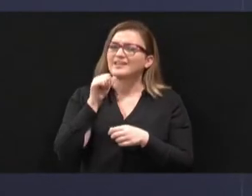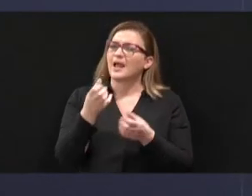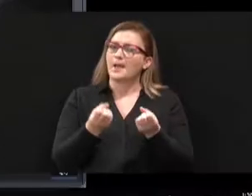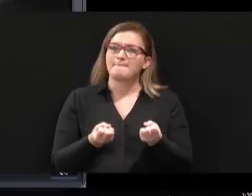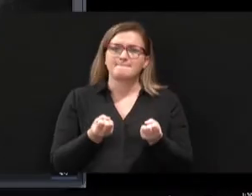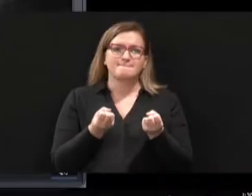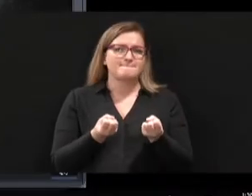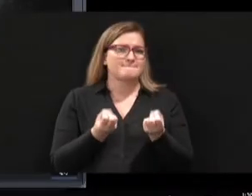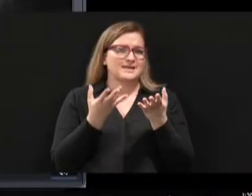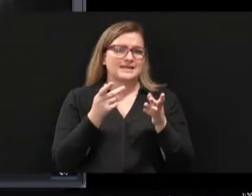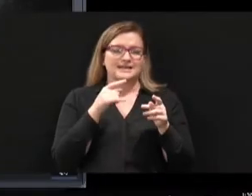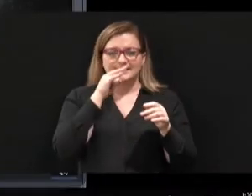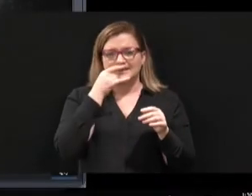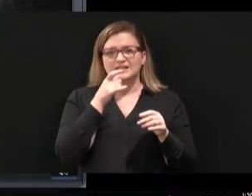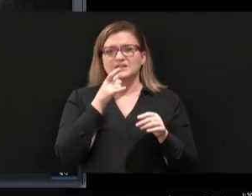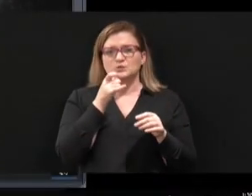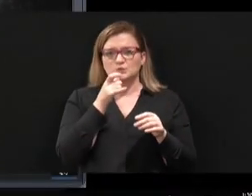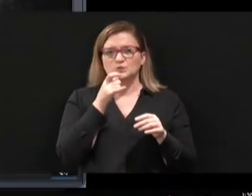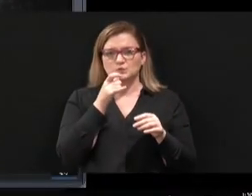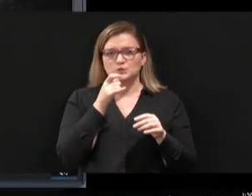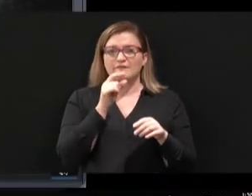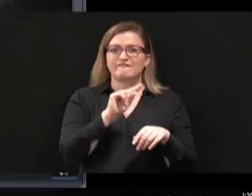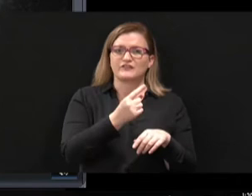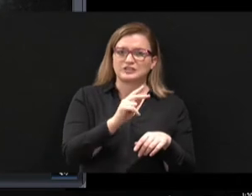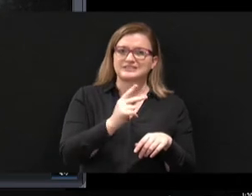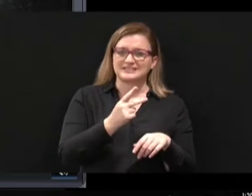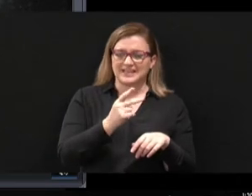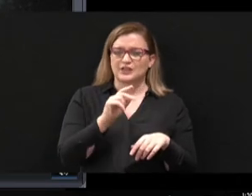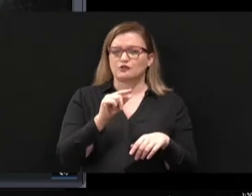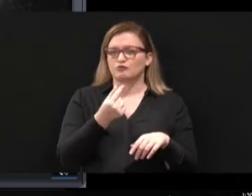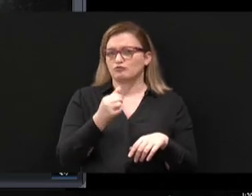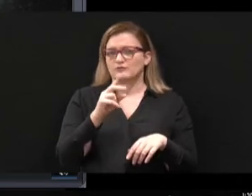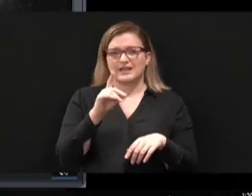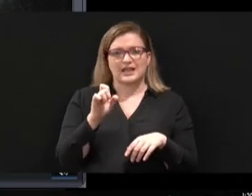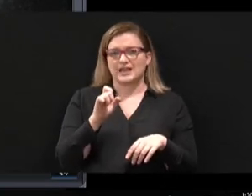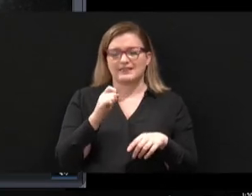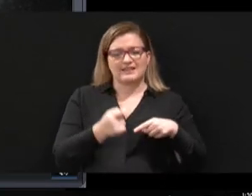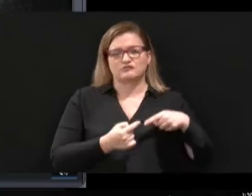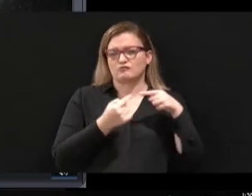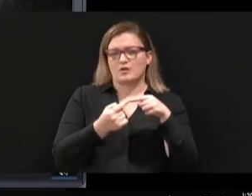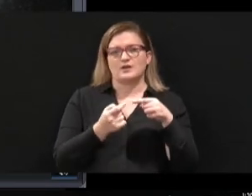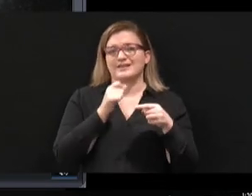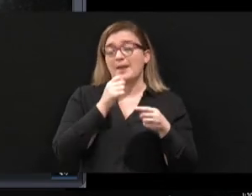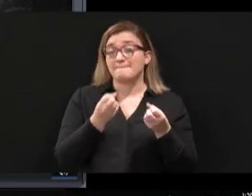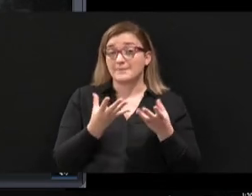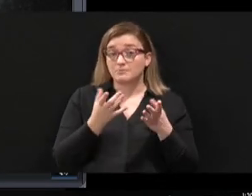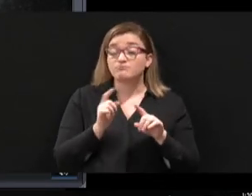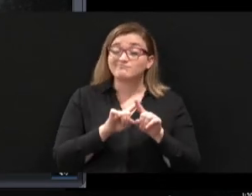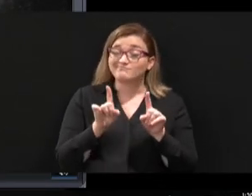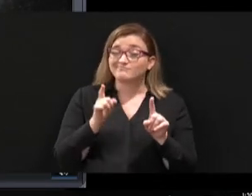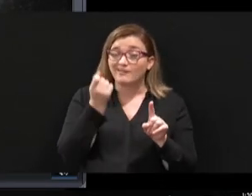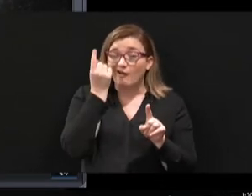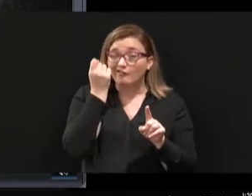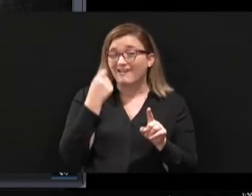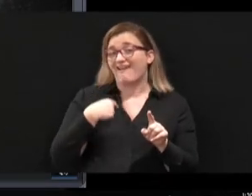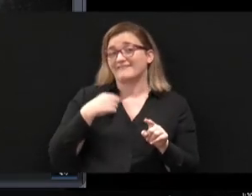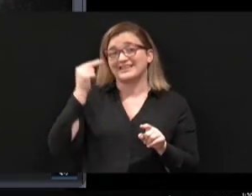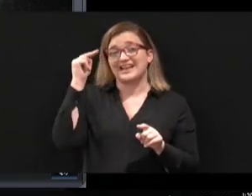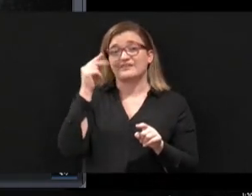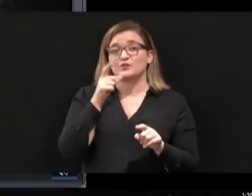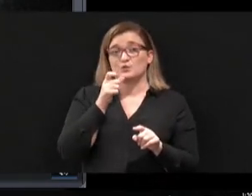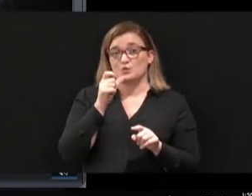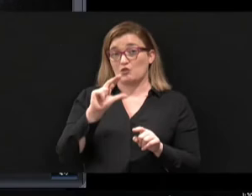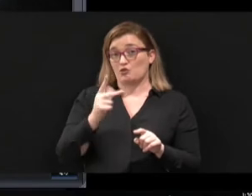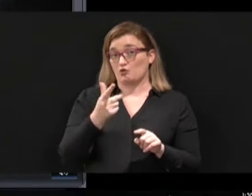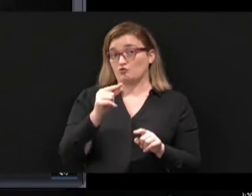past kindergarten that struggle with this. I have a great nephew who's going into third grade that he still struggles with this. All right,